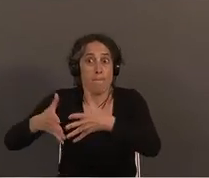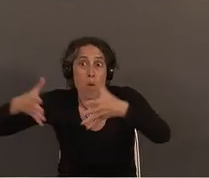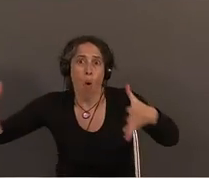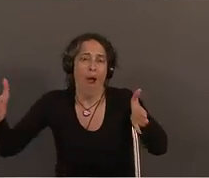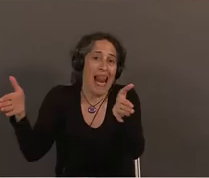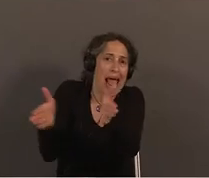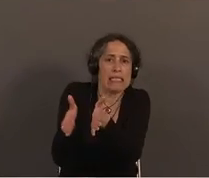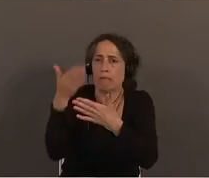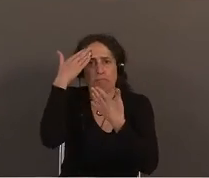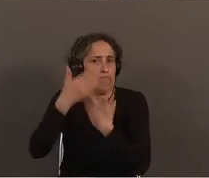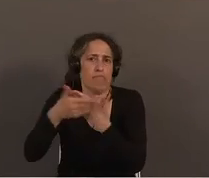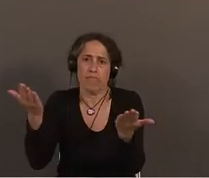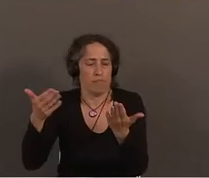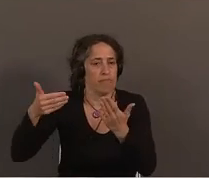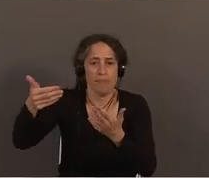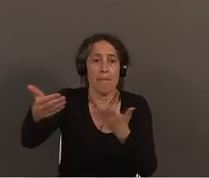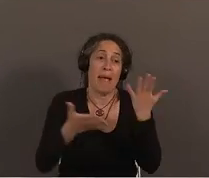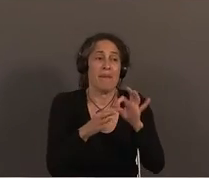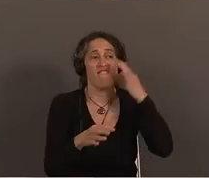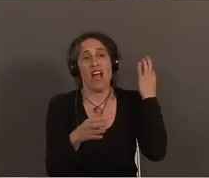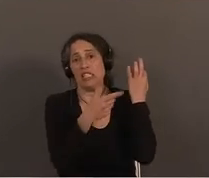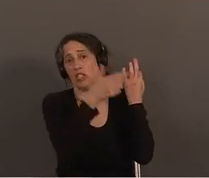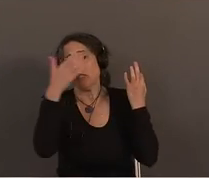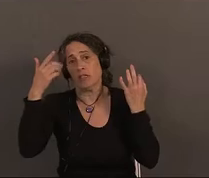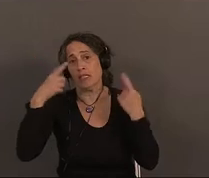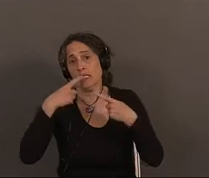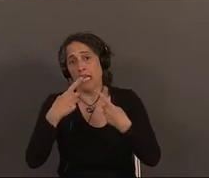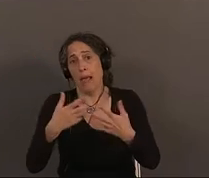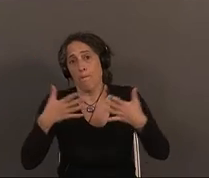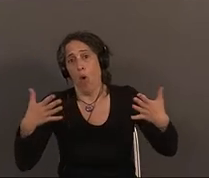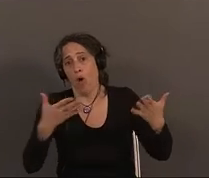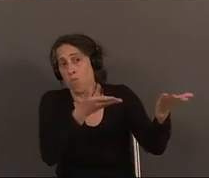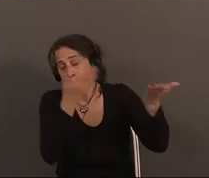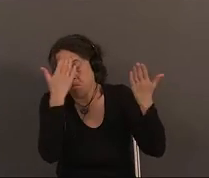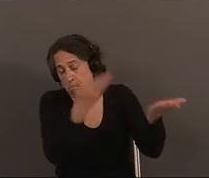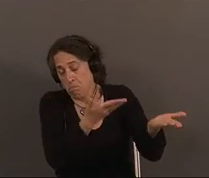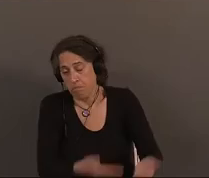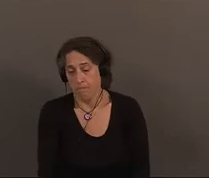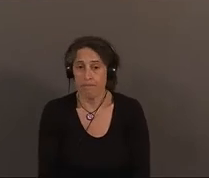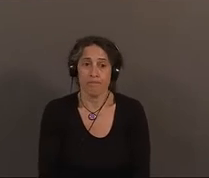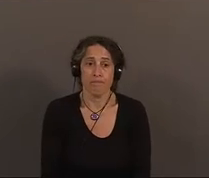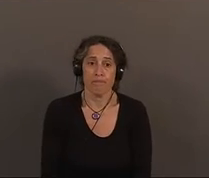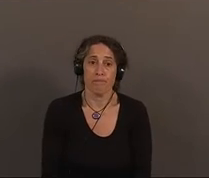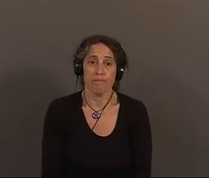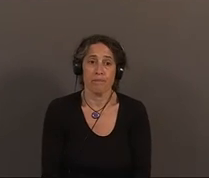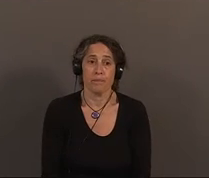France might want to say a few things about. I'd love to inject some questions into this